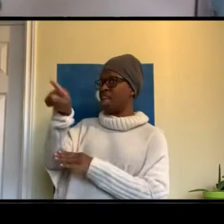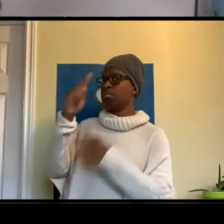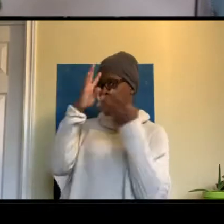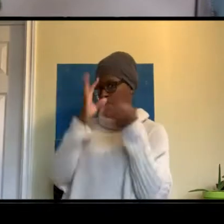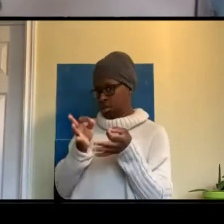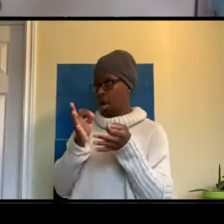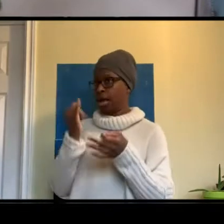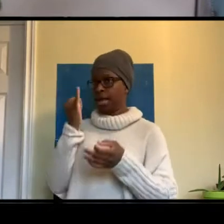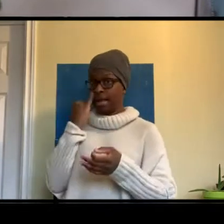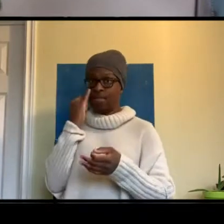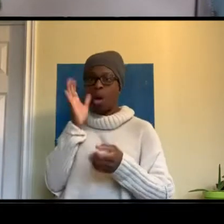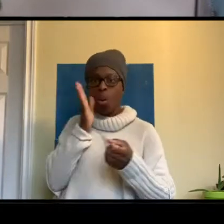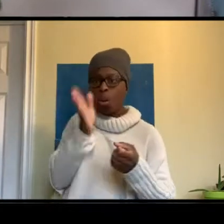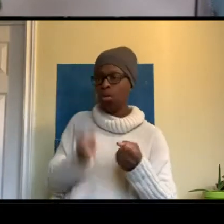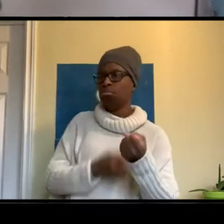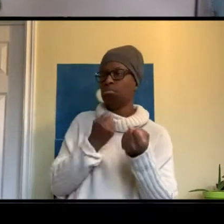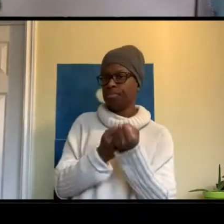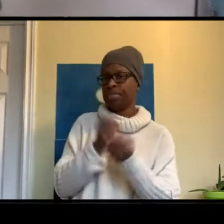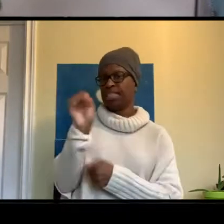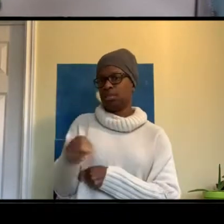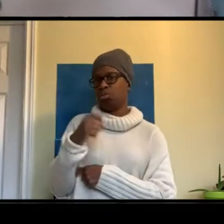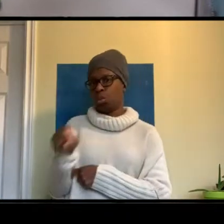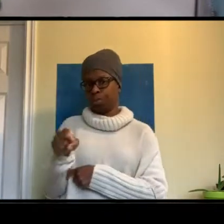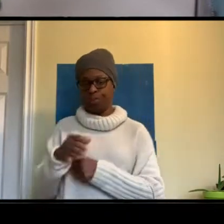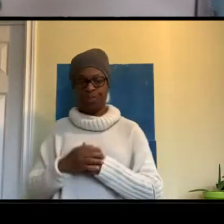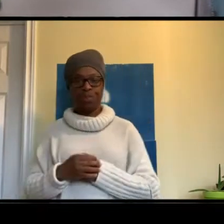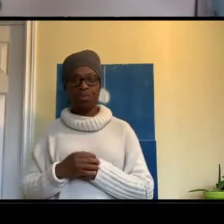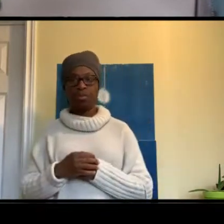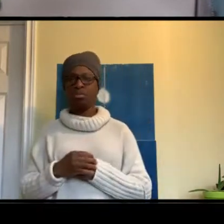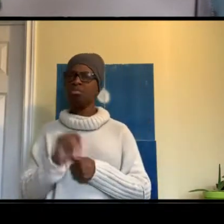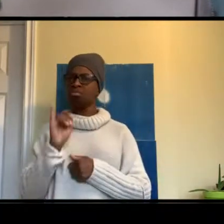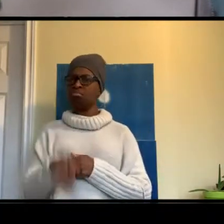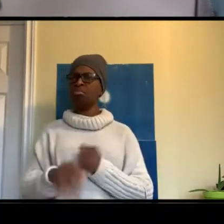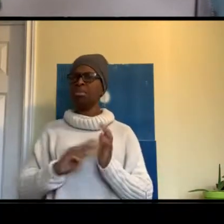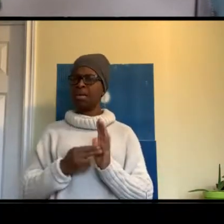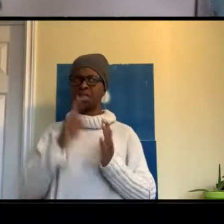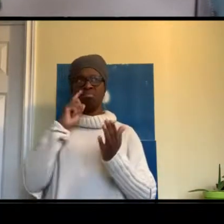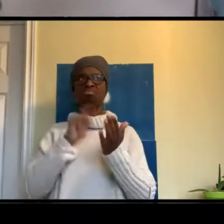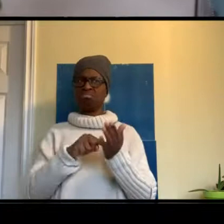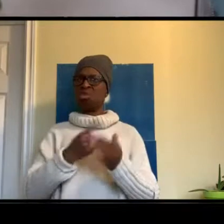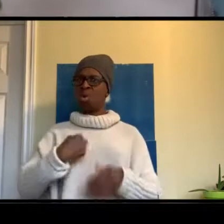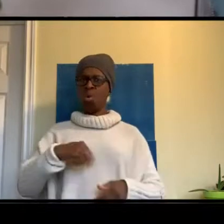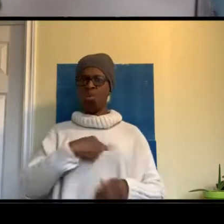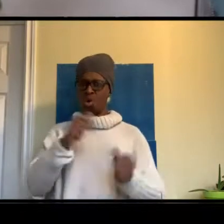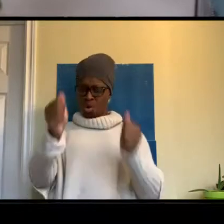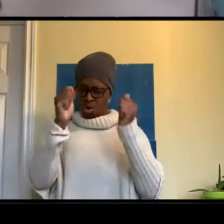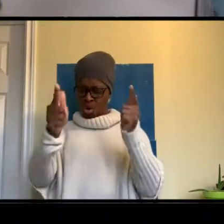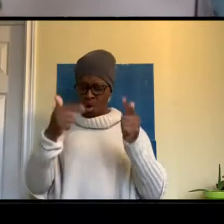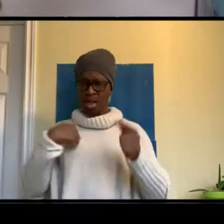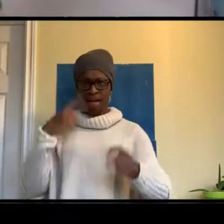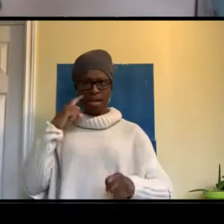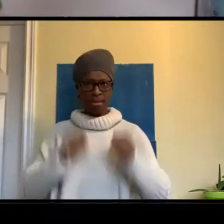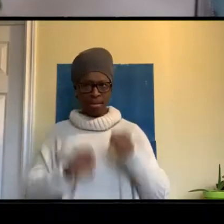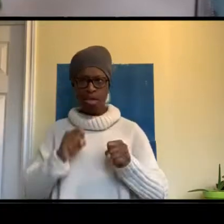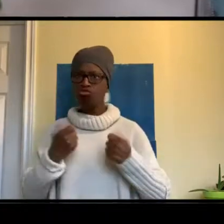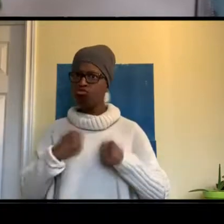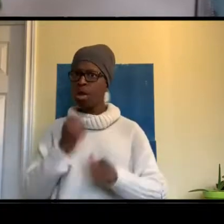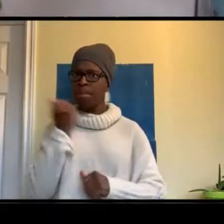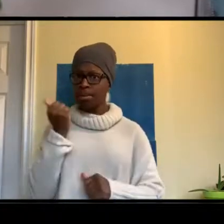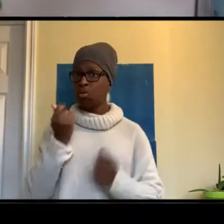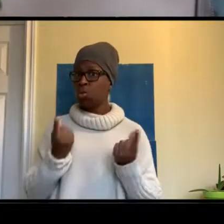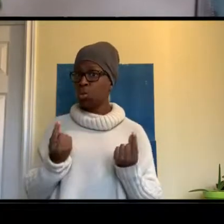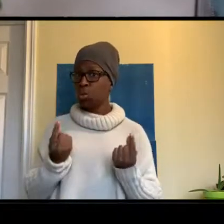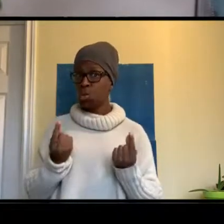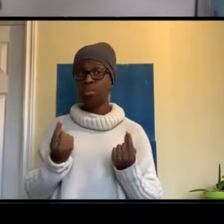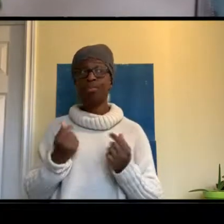you a little bit more freedom to explore different funding options and just try, you know, sometimes just give it a